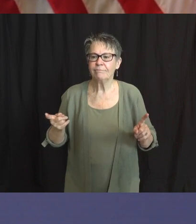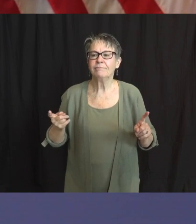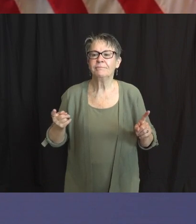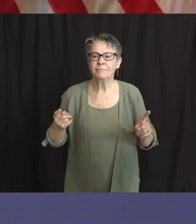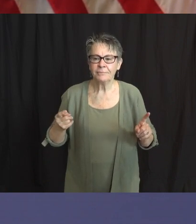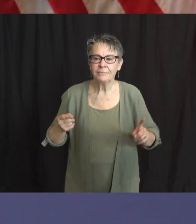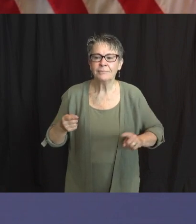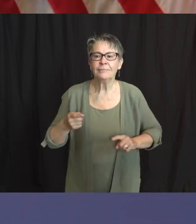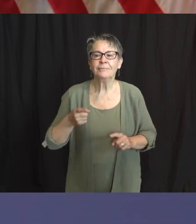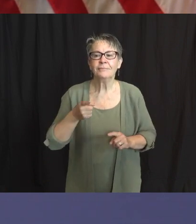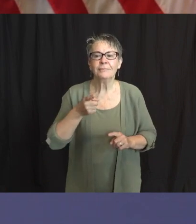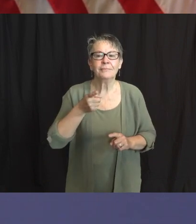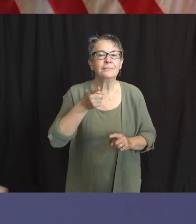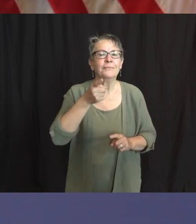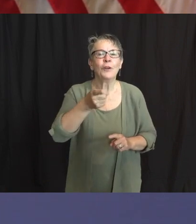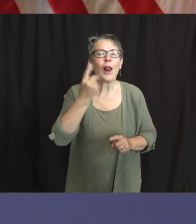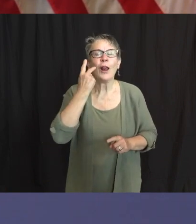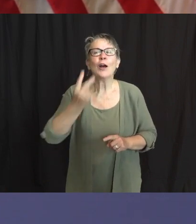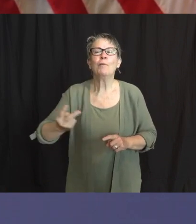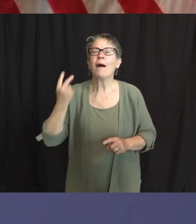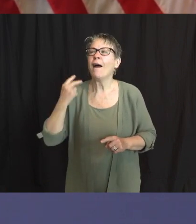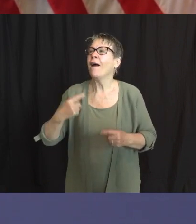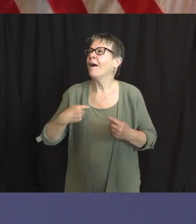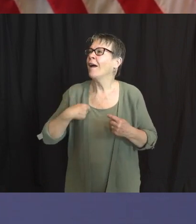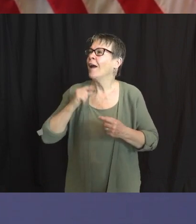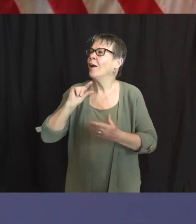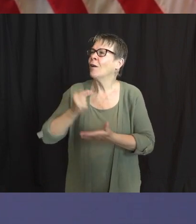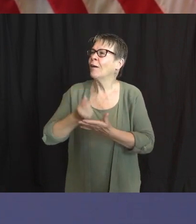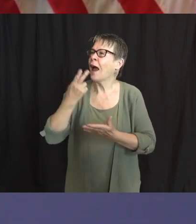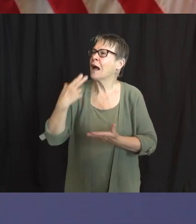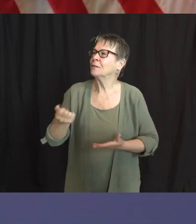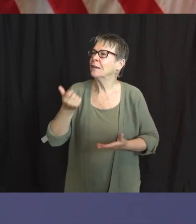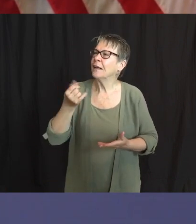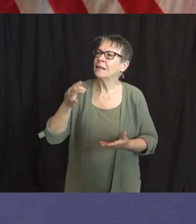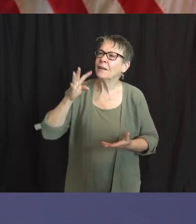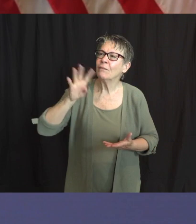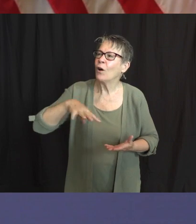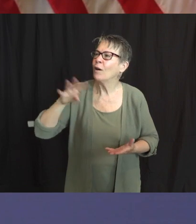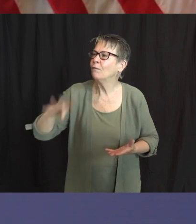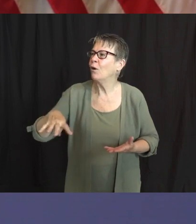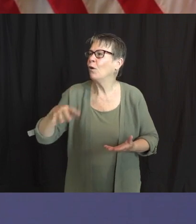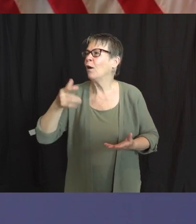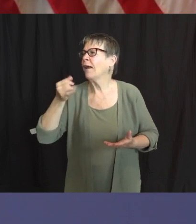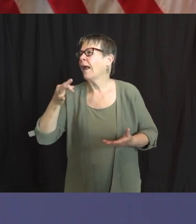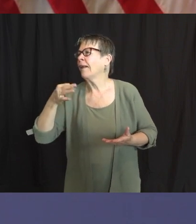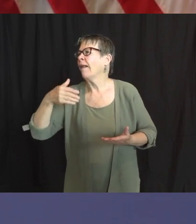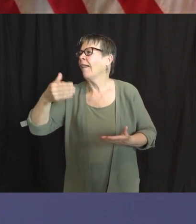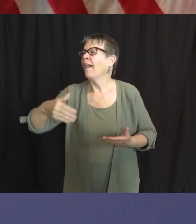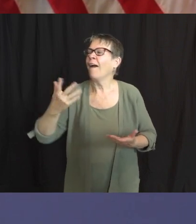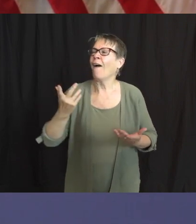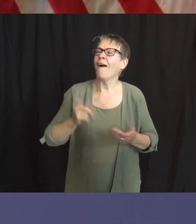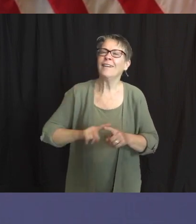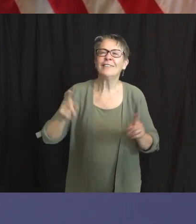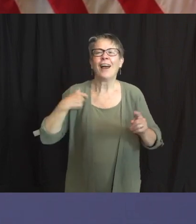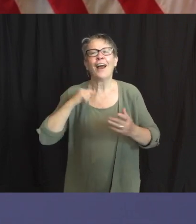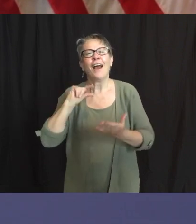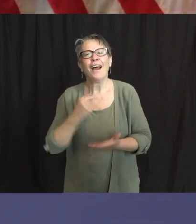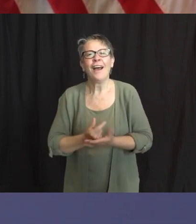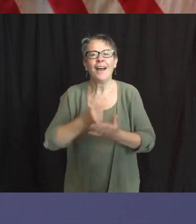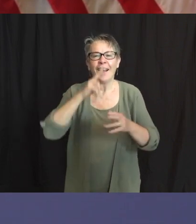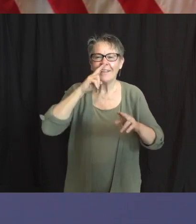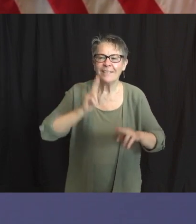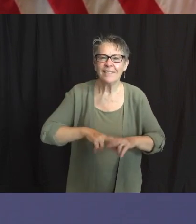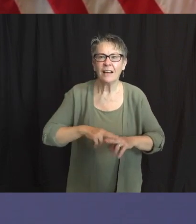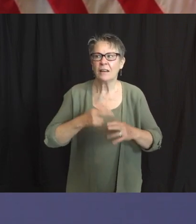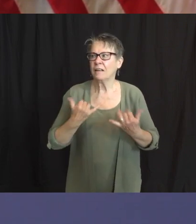Would be the probably June of 44, which, by the way, was probably within a week or two if you're graduating that month after D-Day.